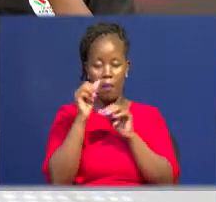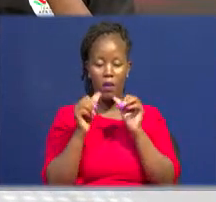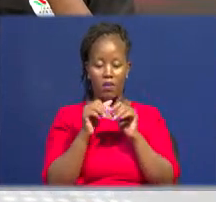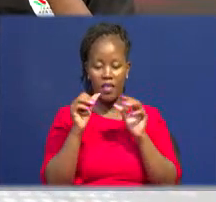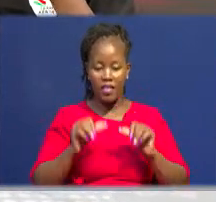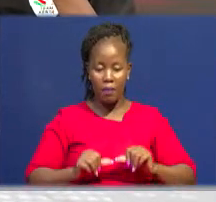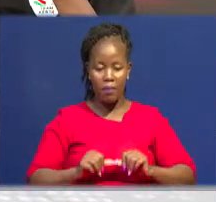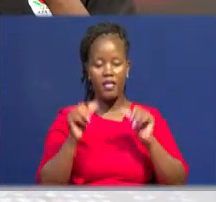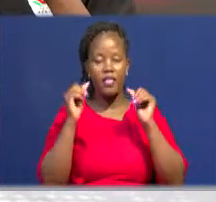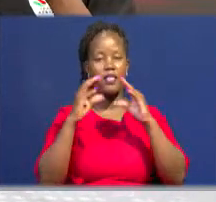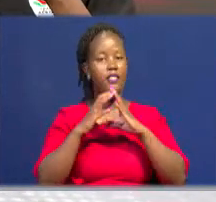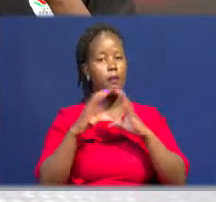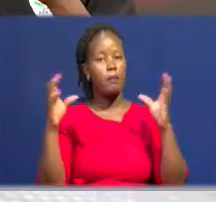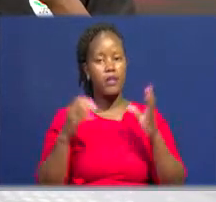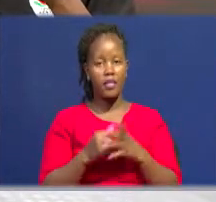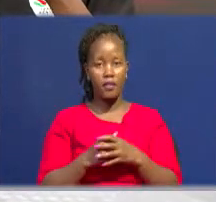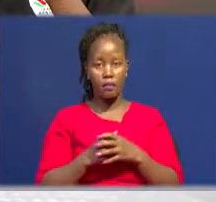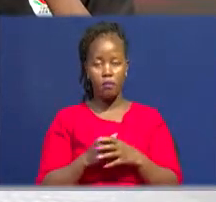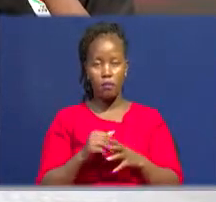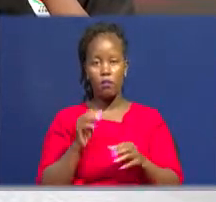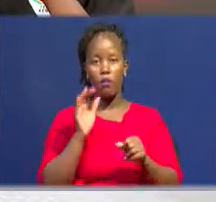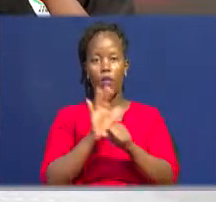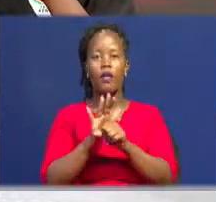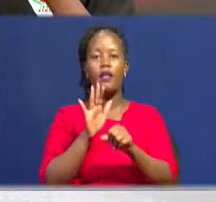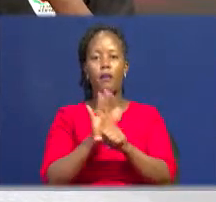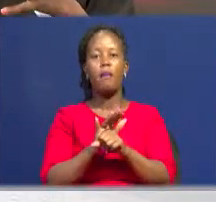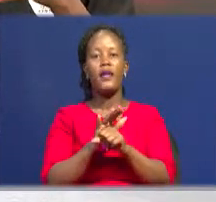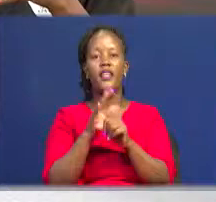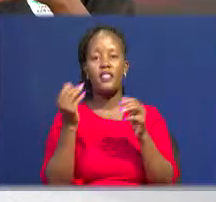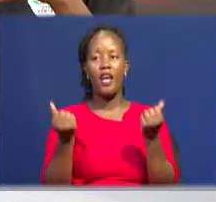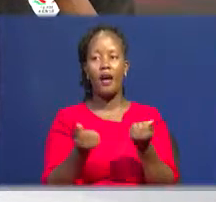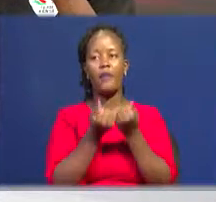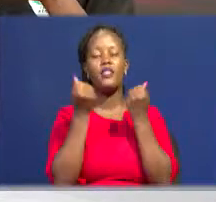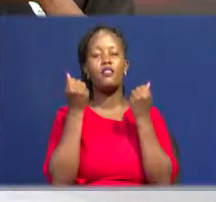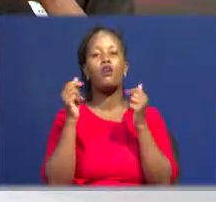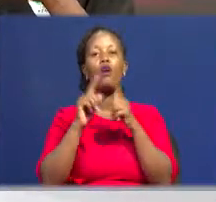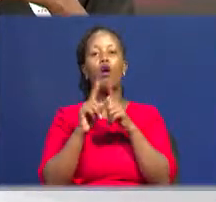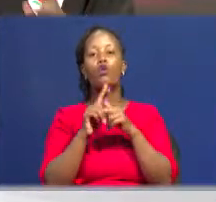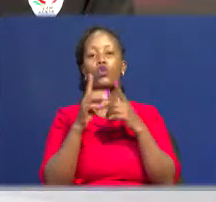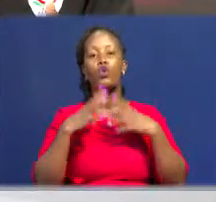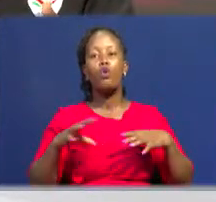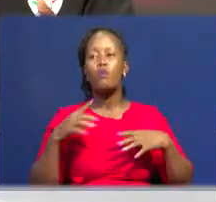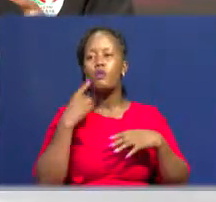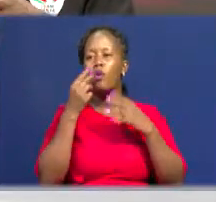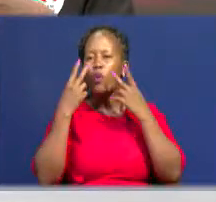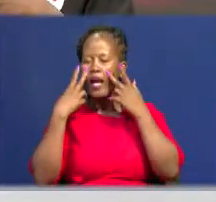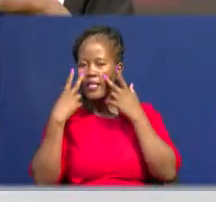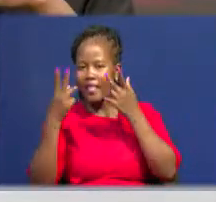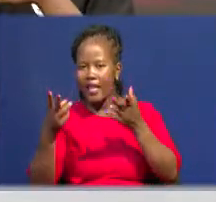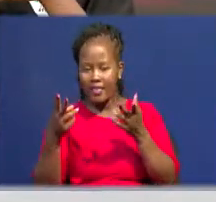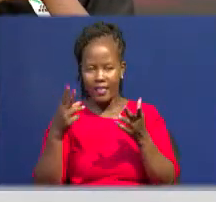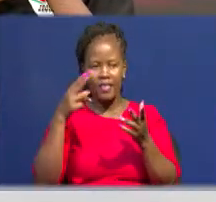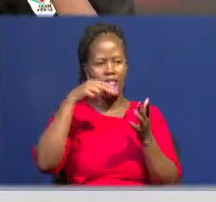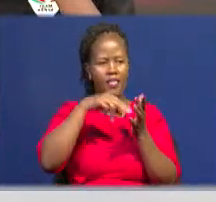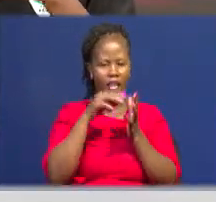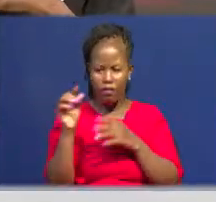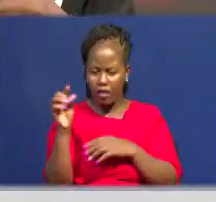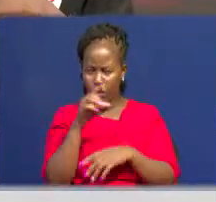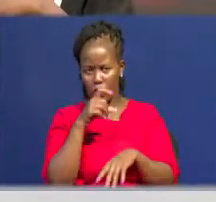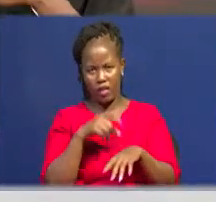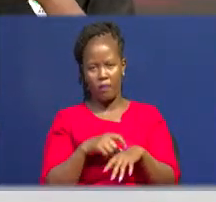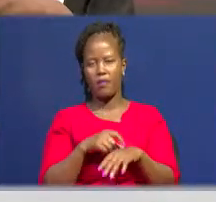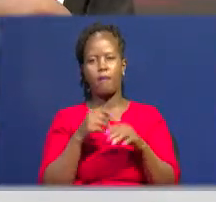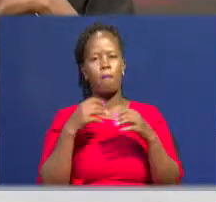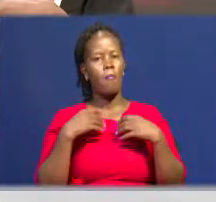notice in most beach events, even the spectator stands are temporary. Yes. So there's a lot